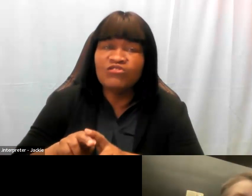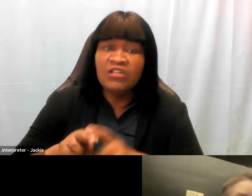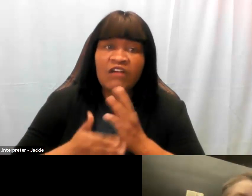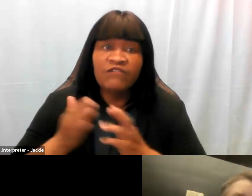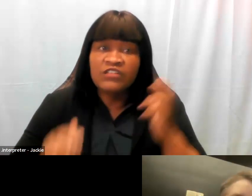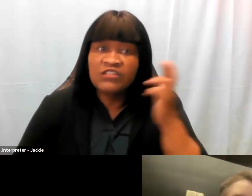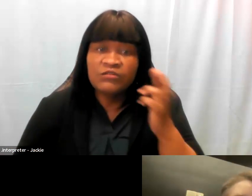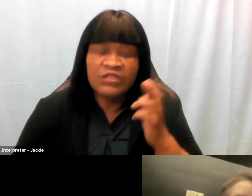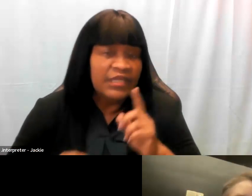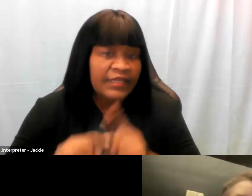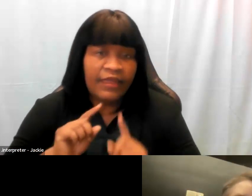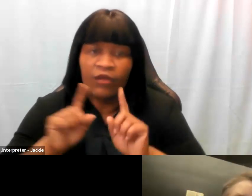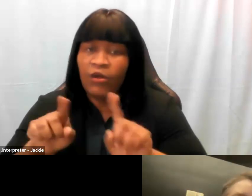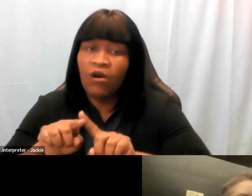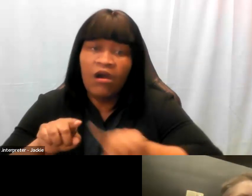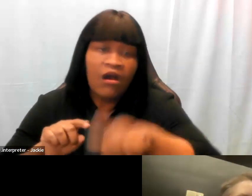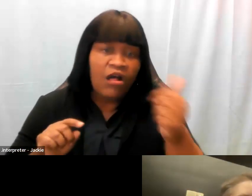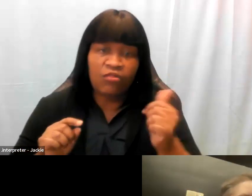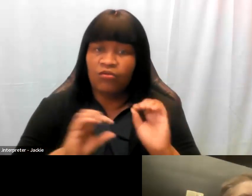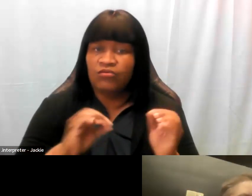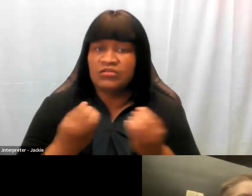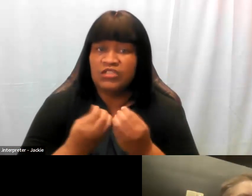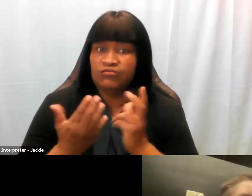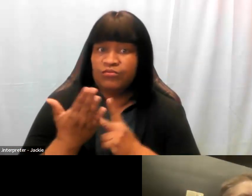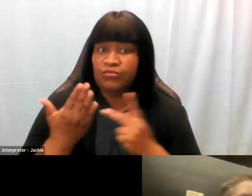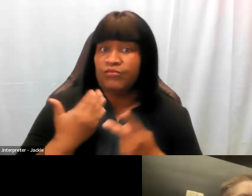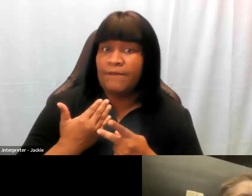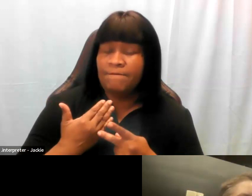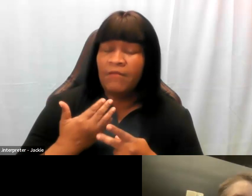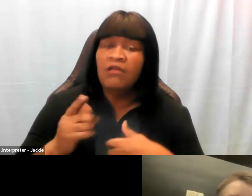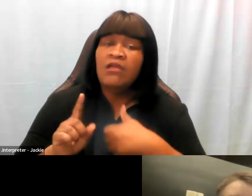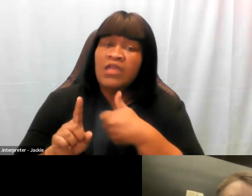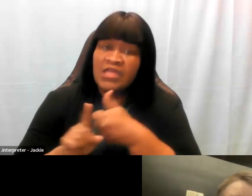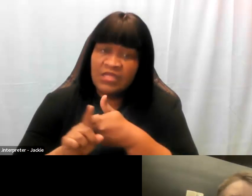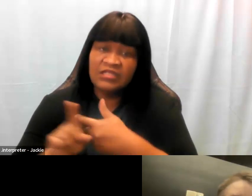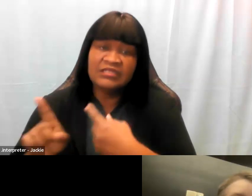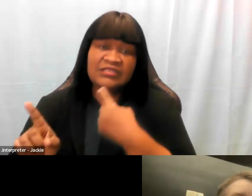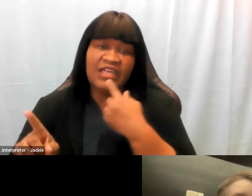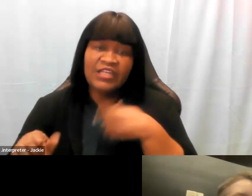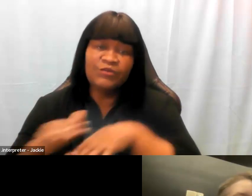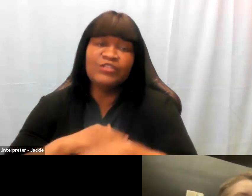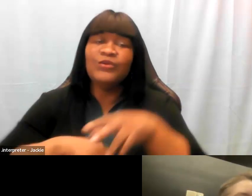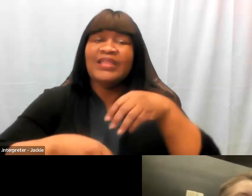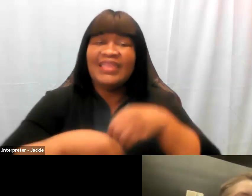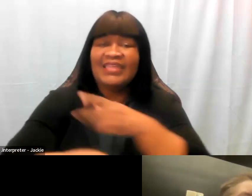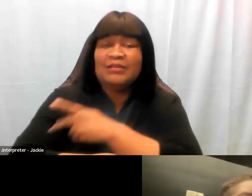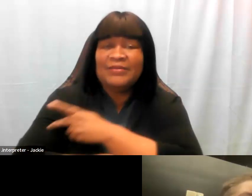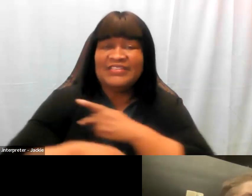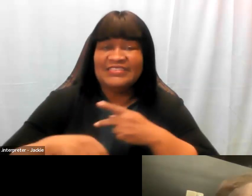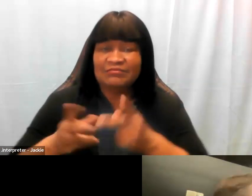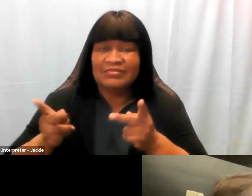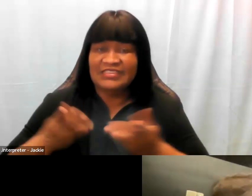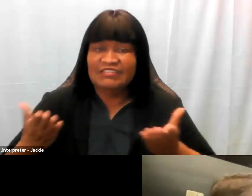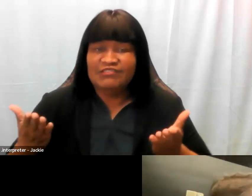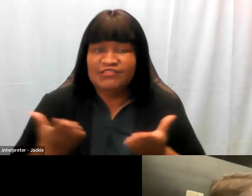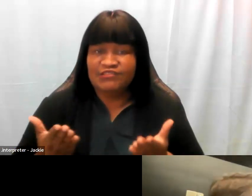couldn't go to this other organization's program, and he was going to instead do an inpatient here. And so from